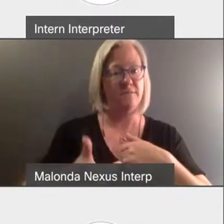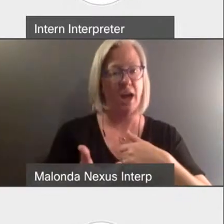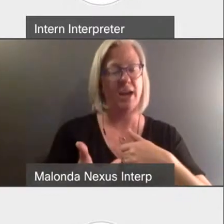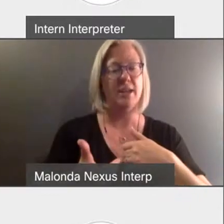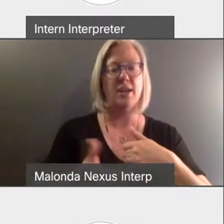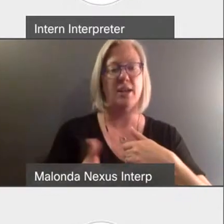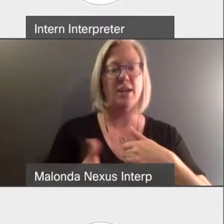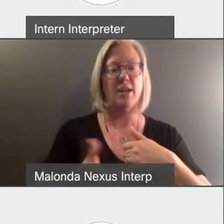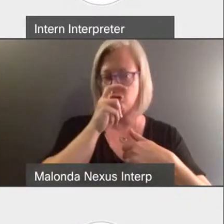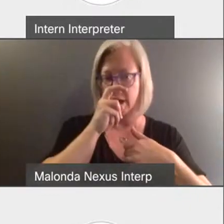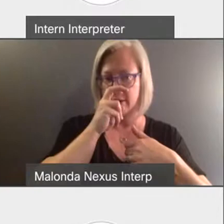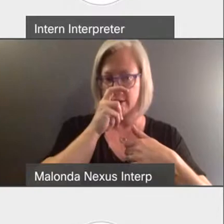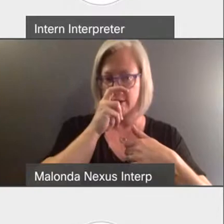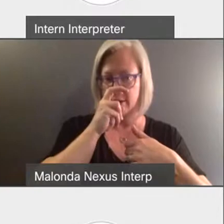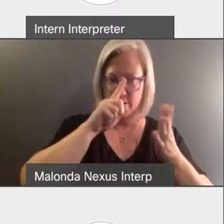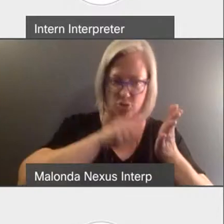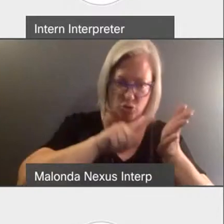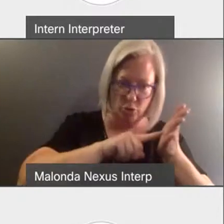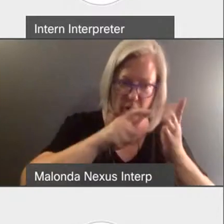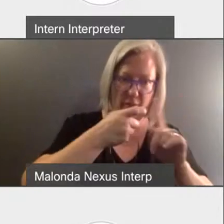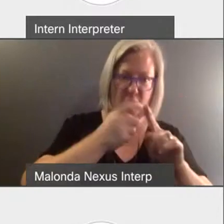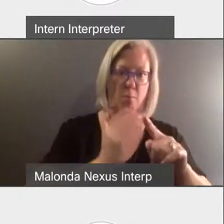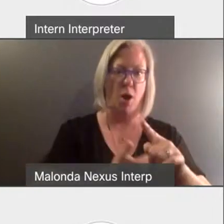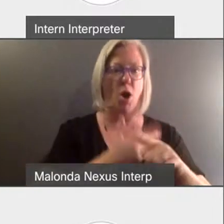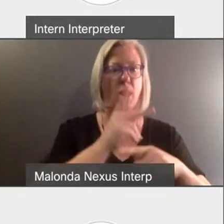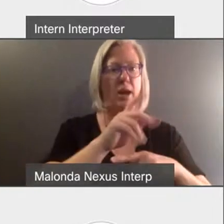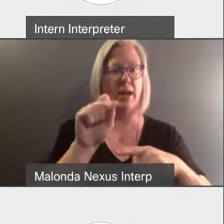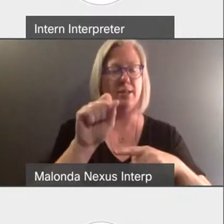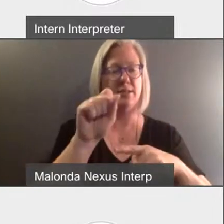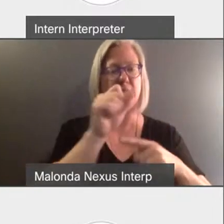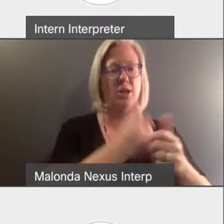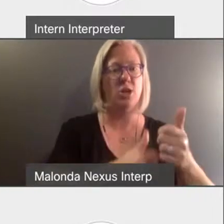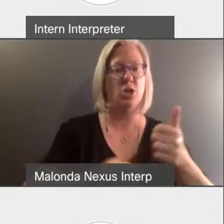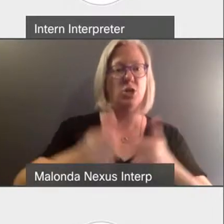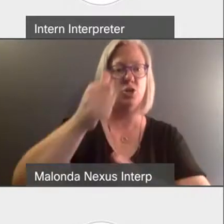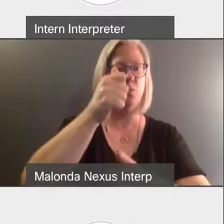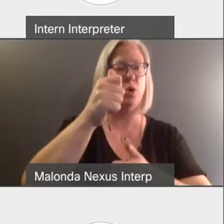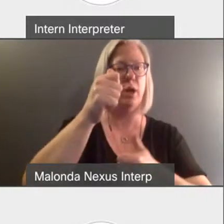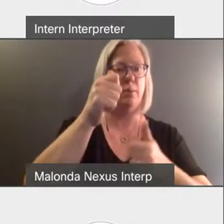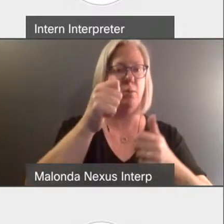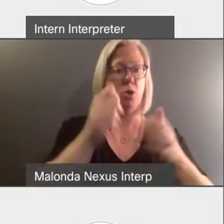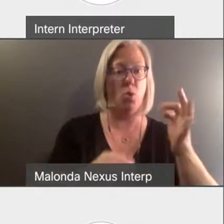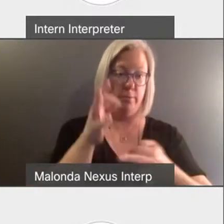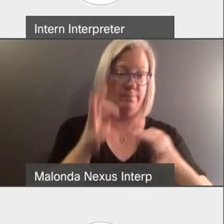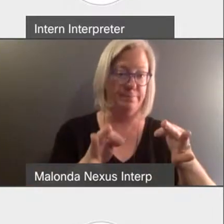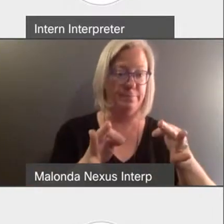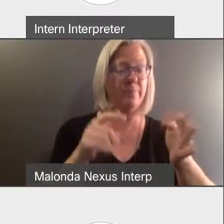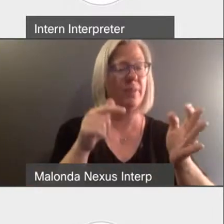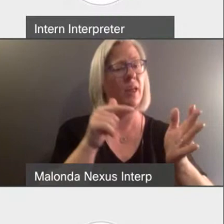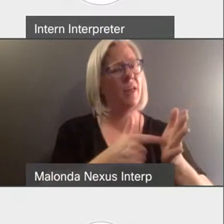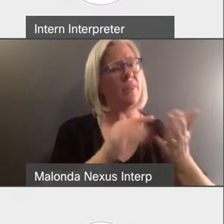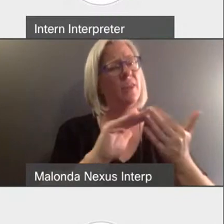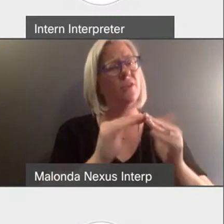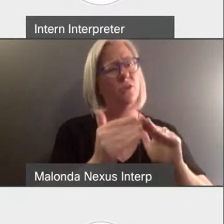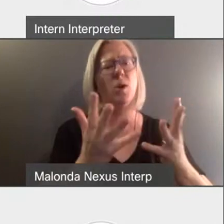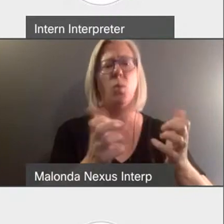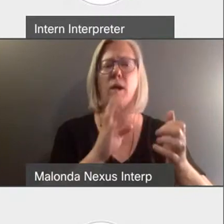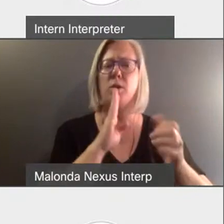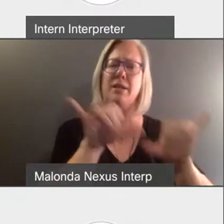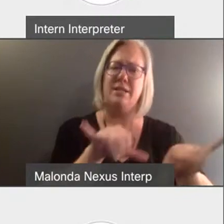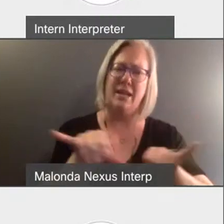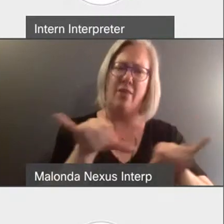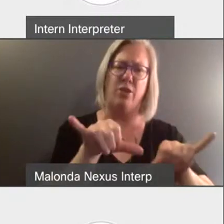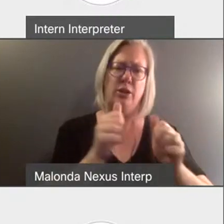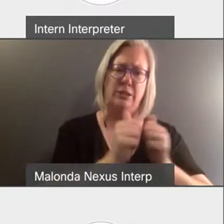strict scrutiny from our Kansas State Supreme Court. I want you to recognize that not only does this community want to be together, but it is our